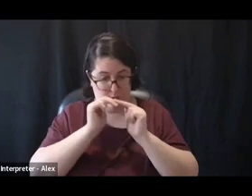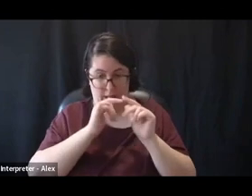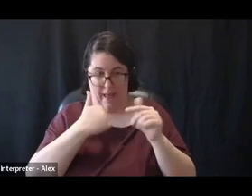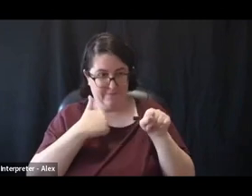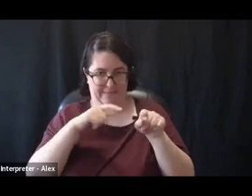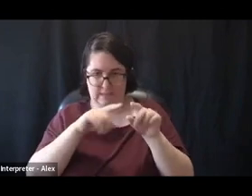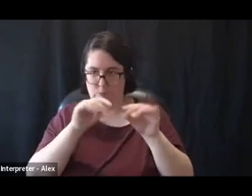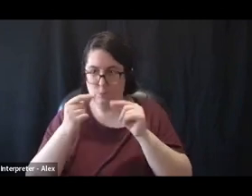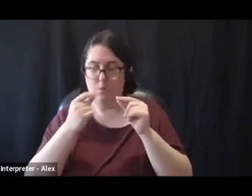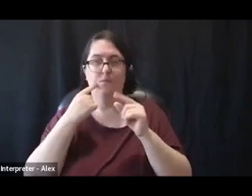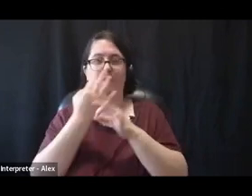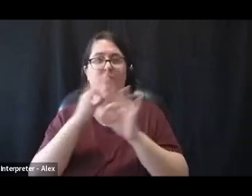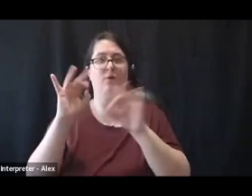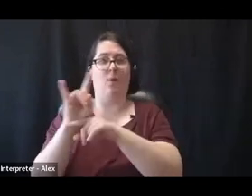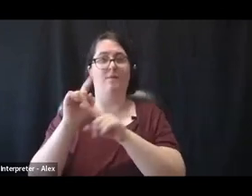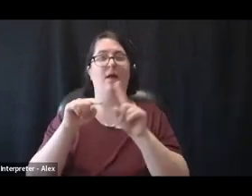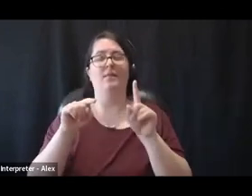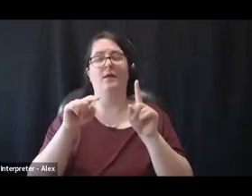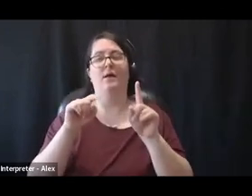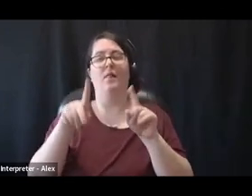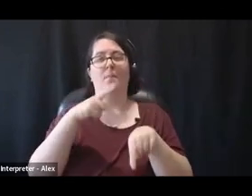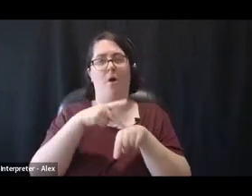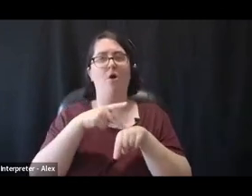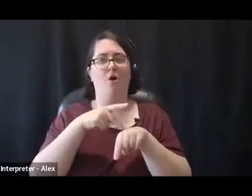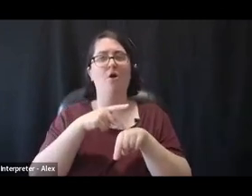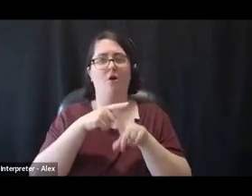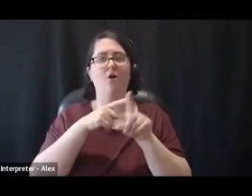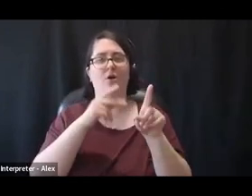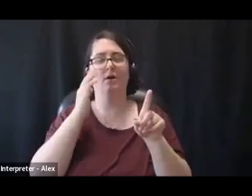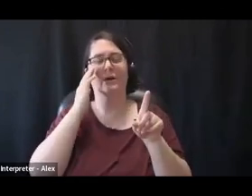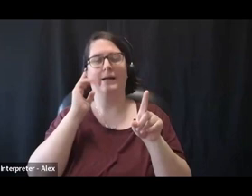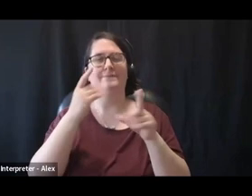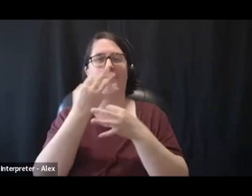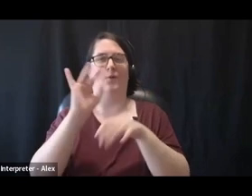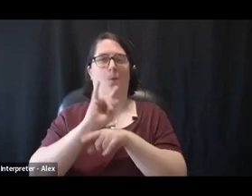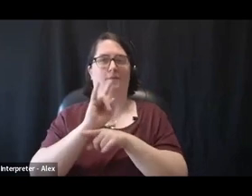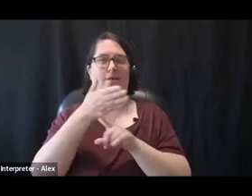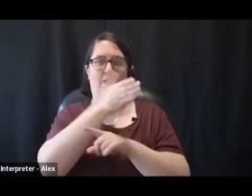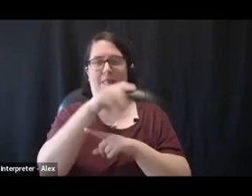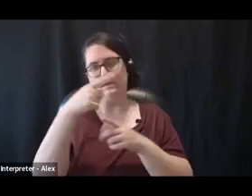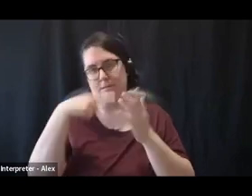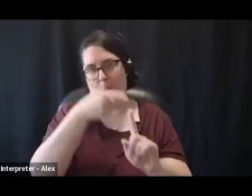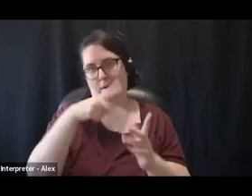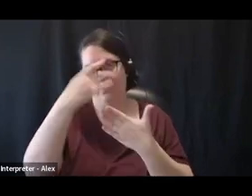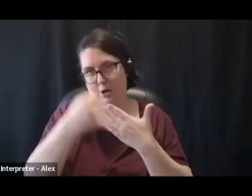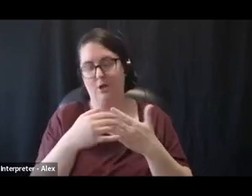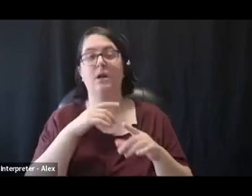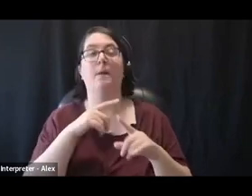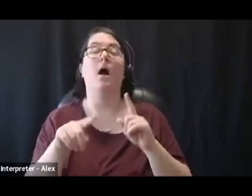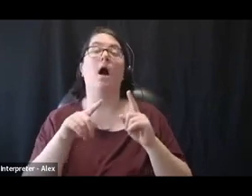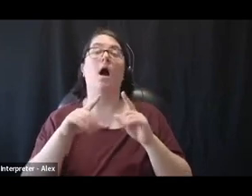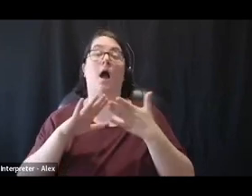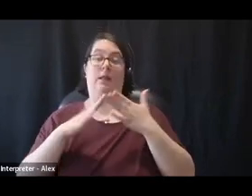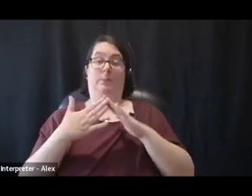free Wi-Fi in the garden that's at Semi-Public in Vancouver. But really now the project begins once community